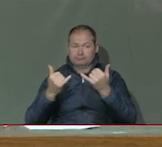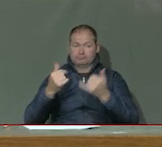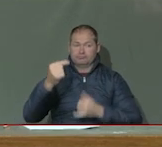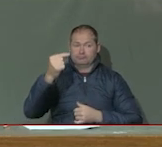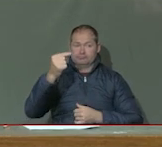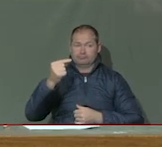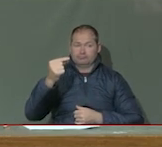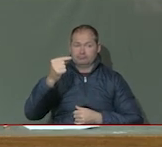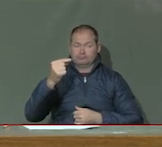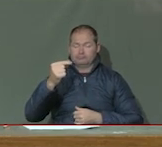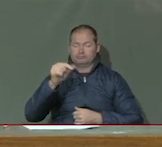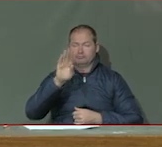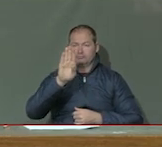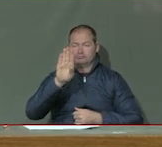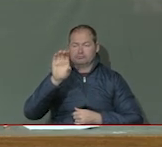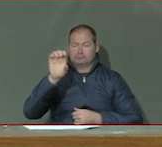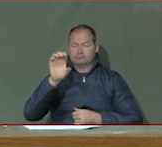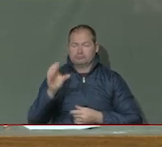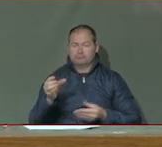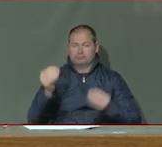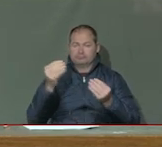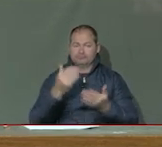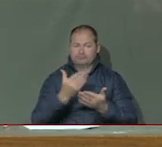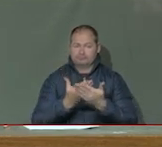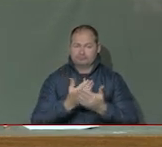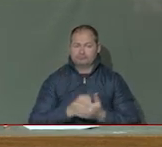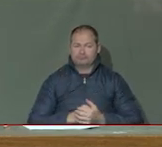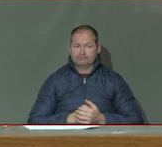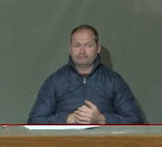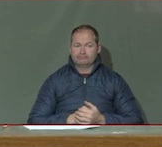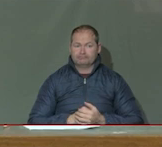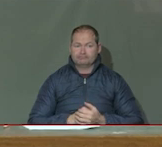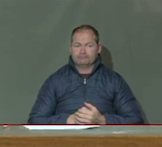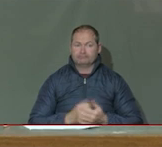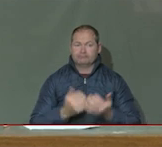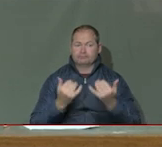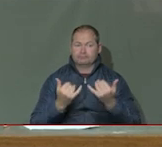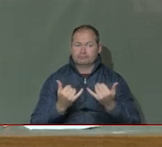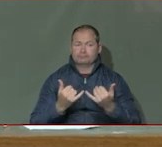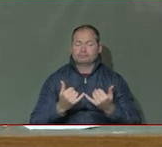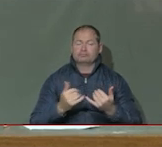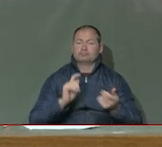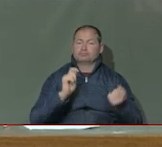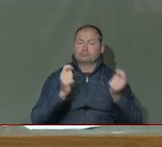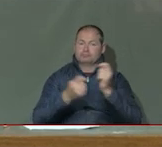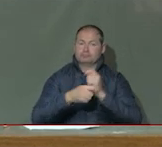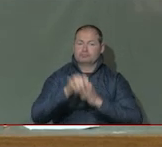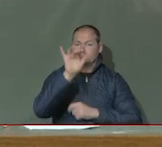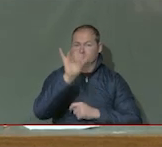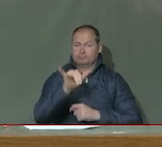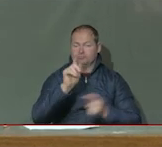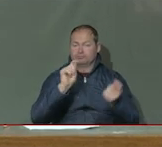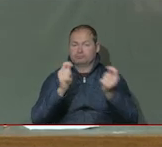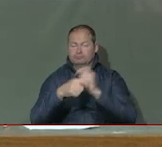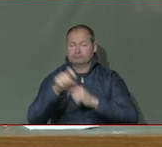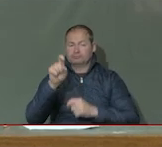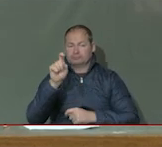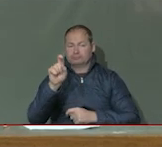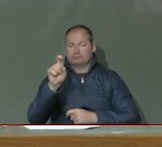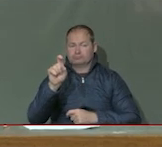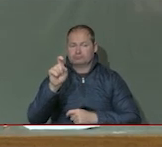of BE. So in this case, we can say changing y over changing x, 0 minus